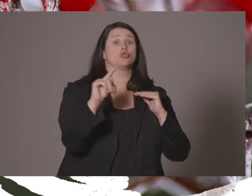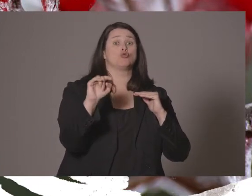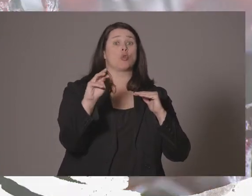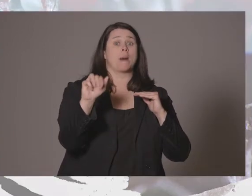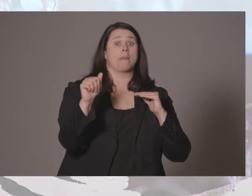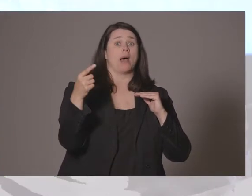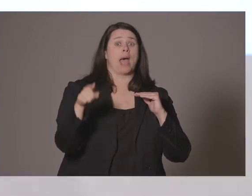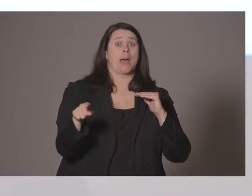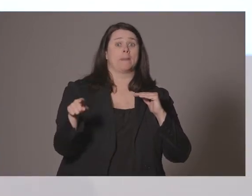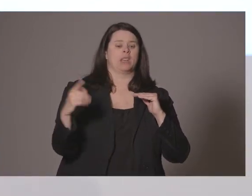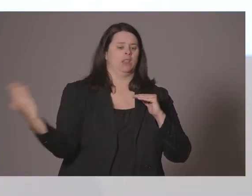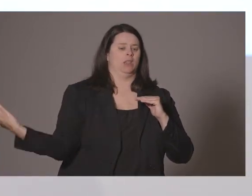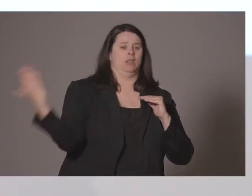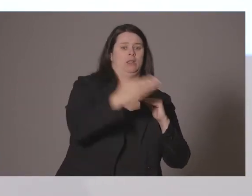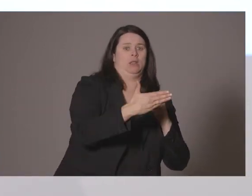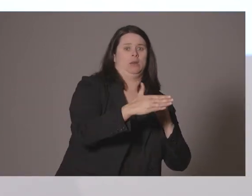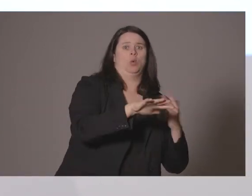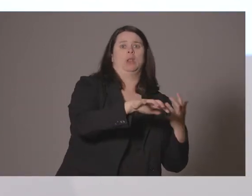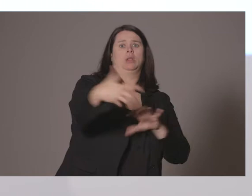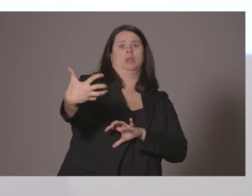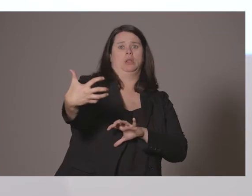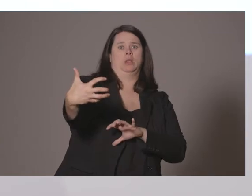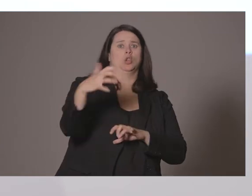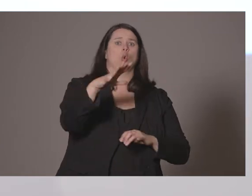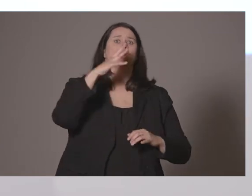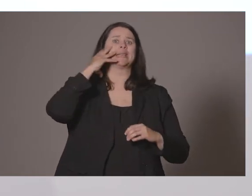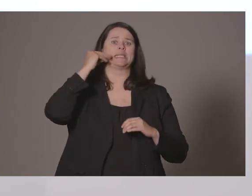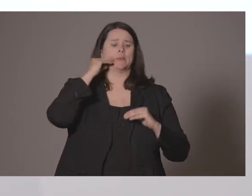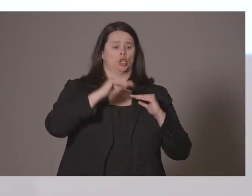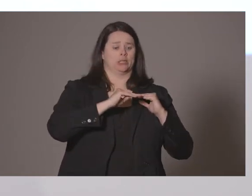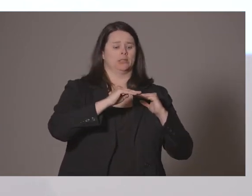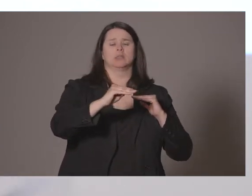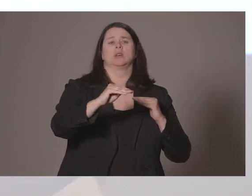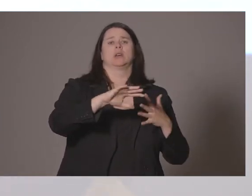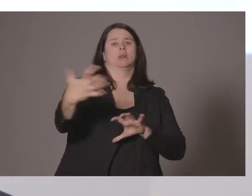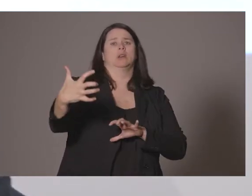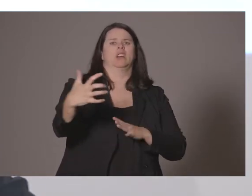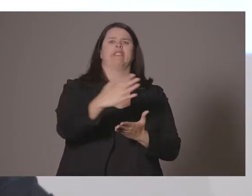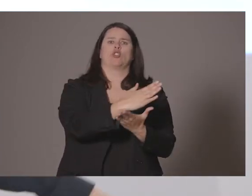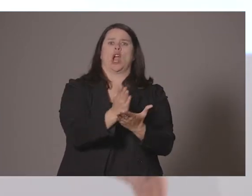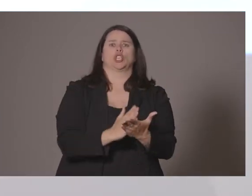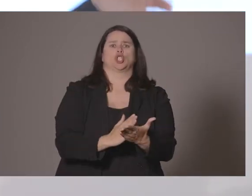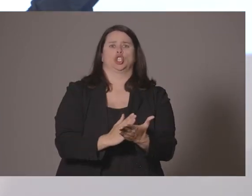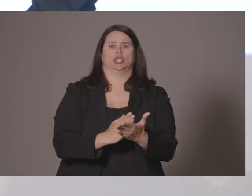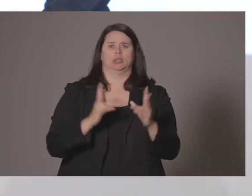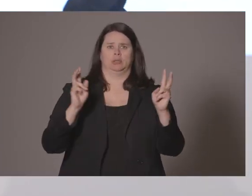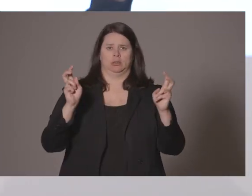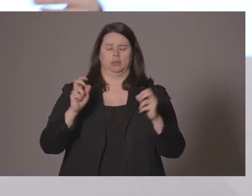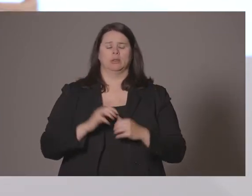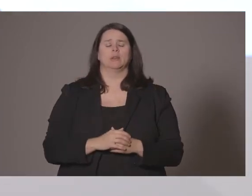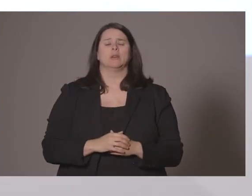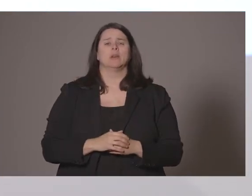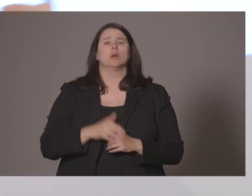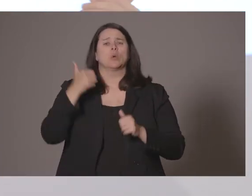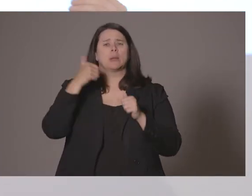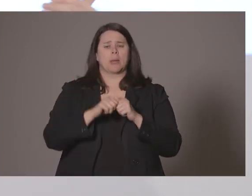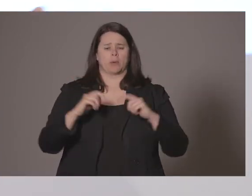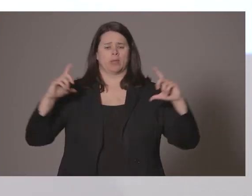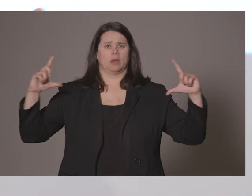It fractures or it fragments our experience. And that goes back to the 4 eyes of oppression and